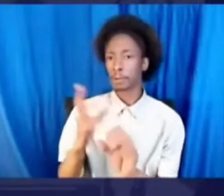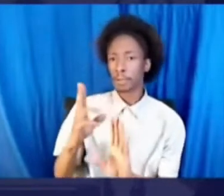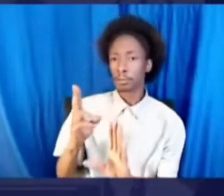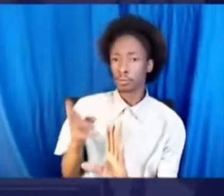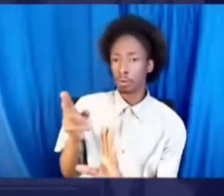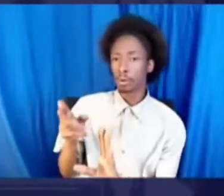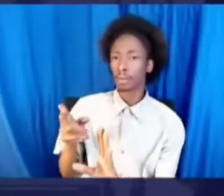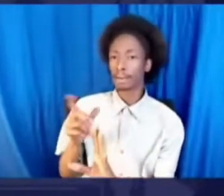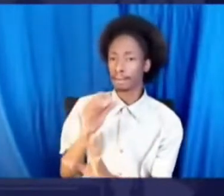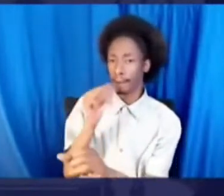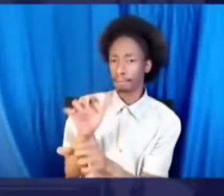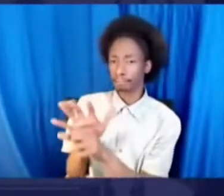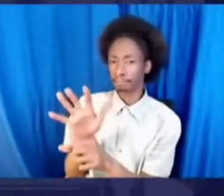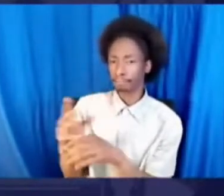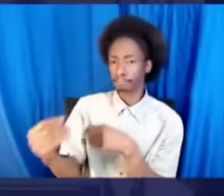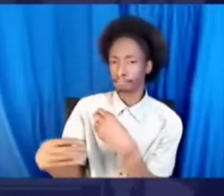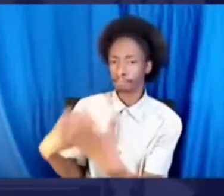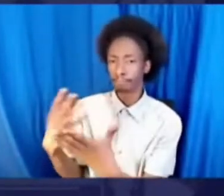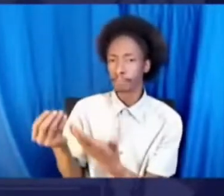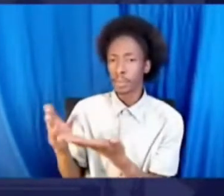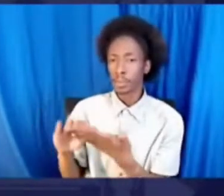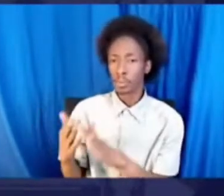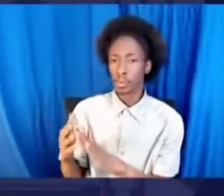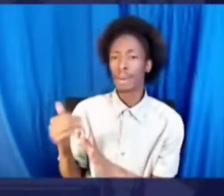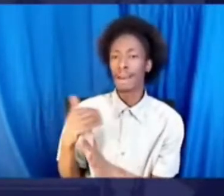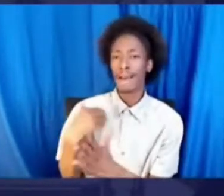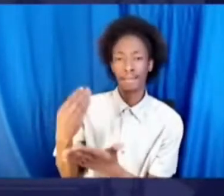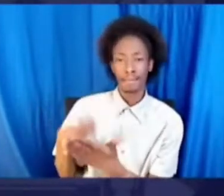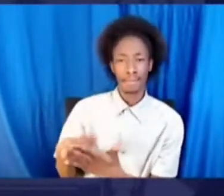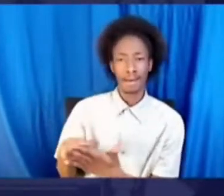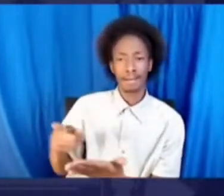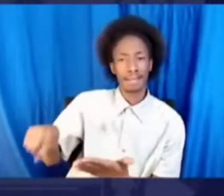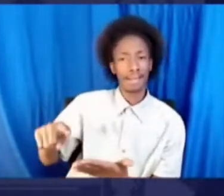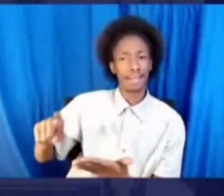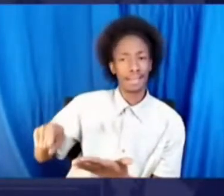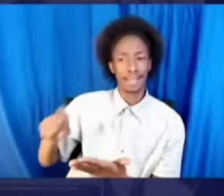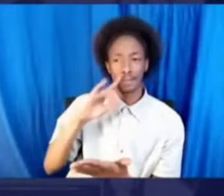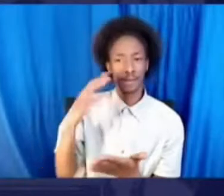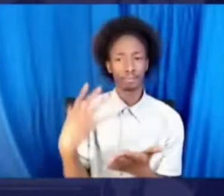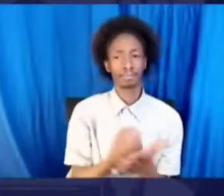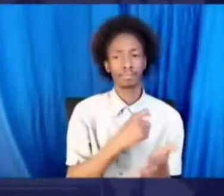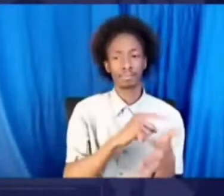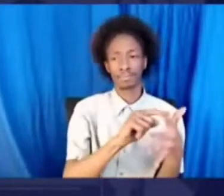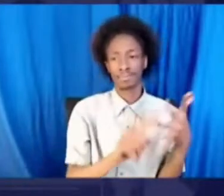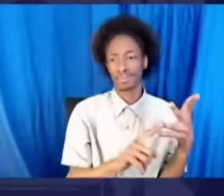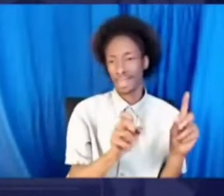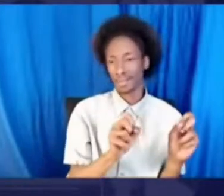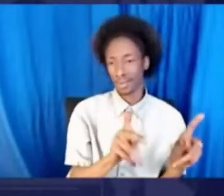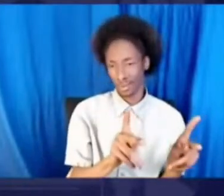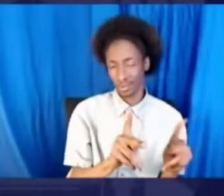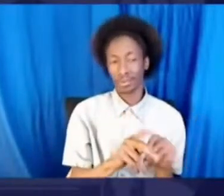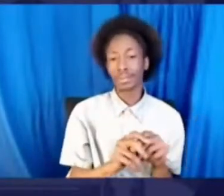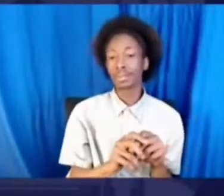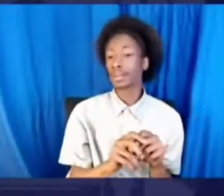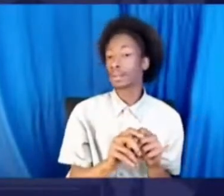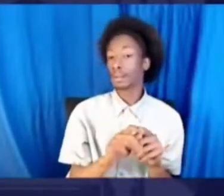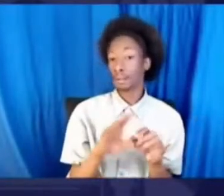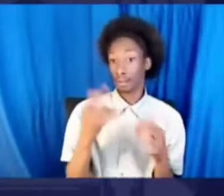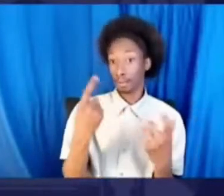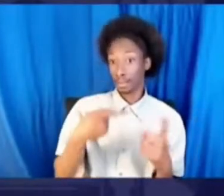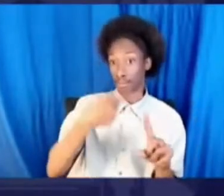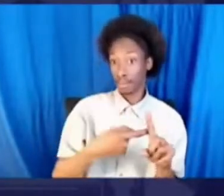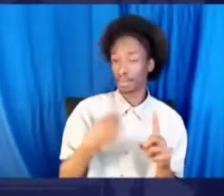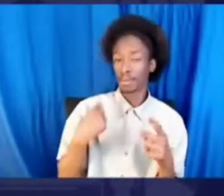underserved communities have the capital they need to seize these new opportunities. And just this month, we